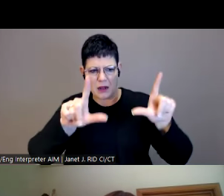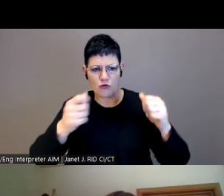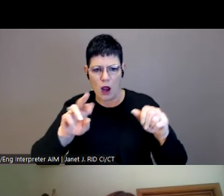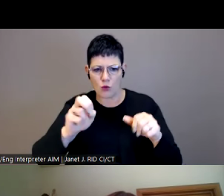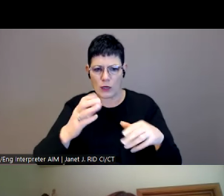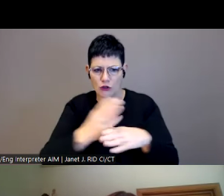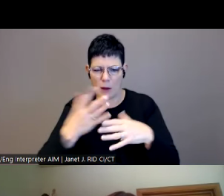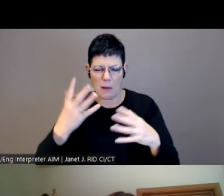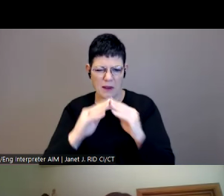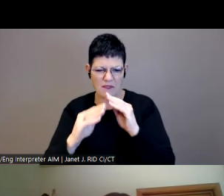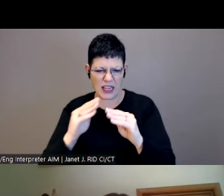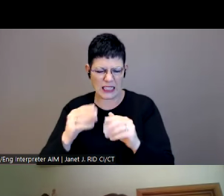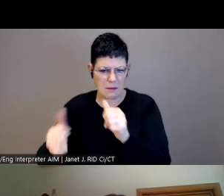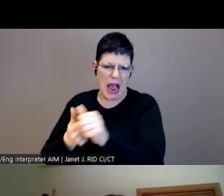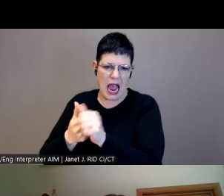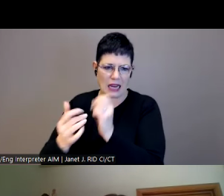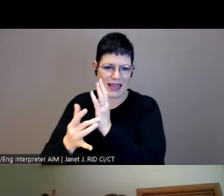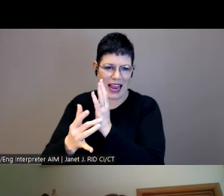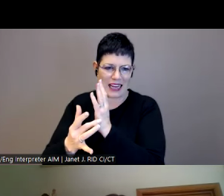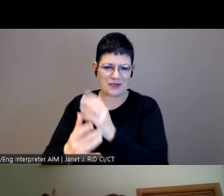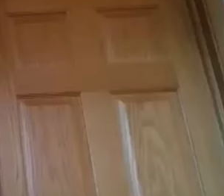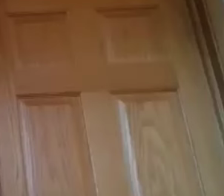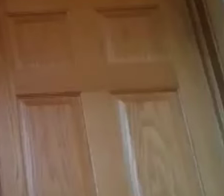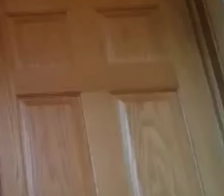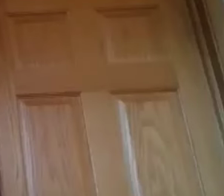that might fix the issue. Thank you. Yeah.